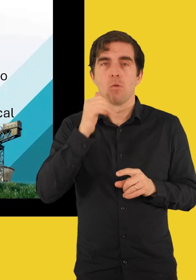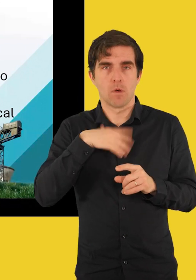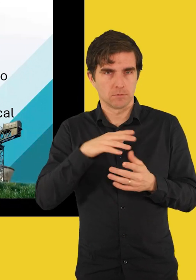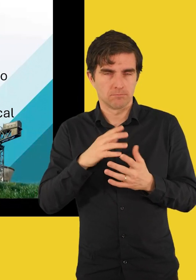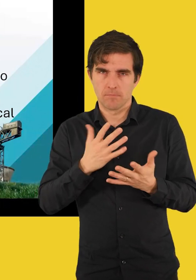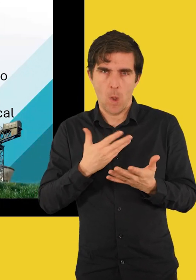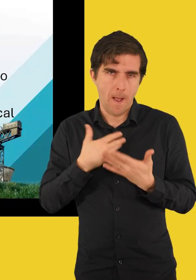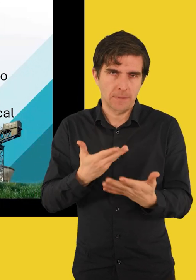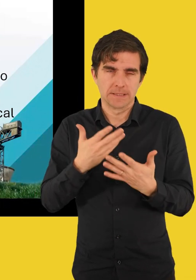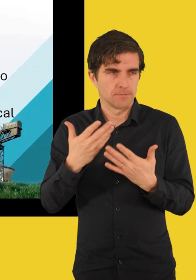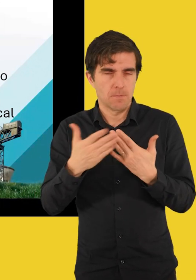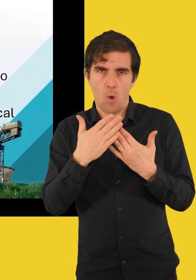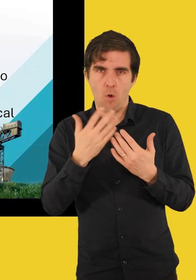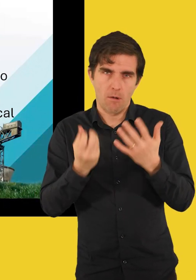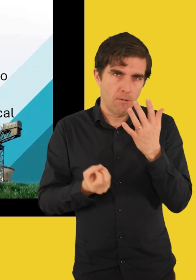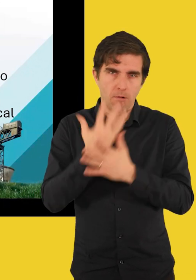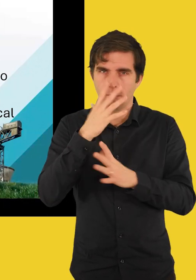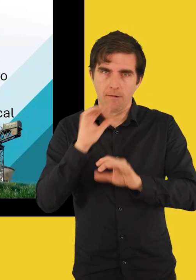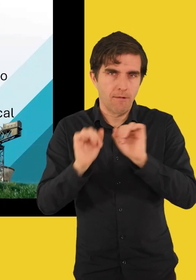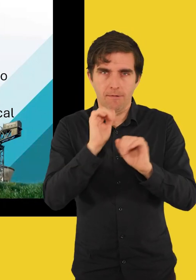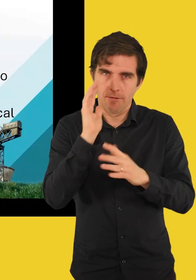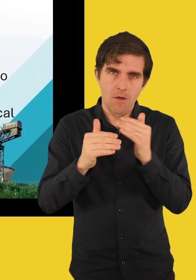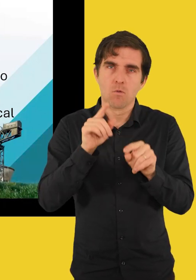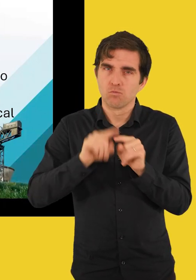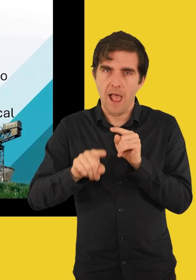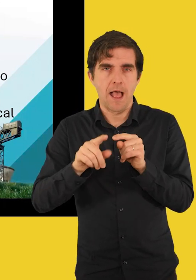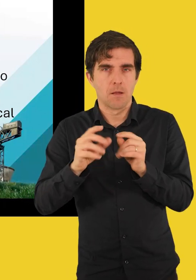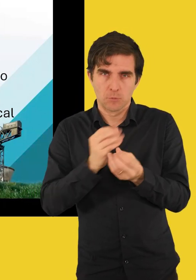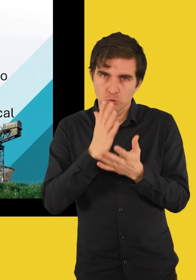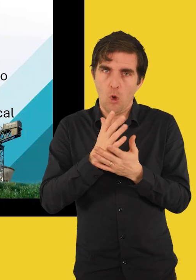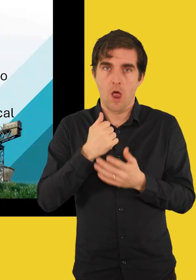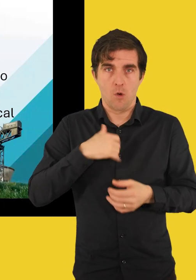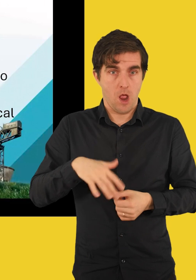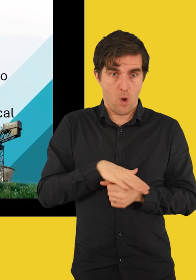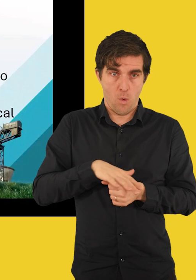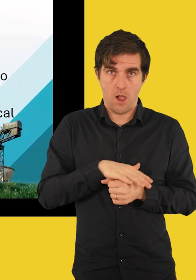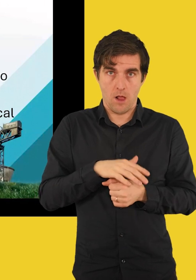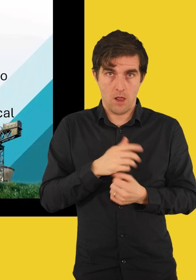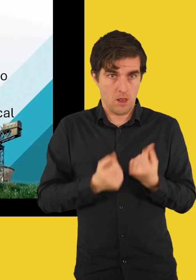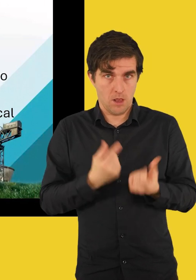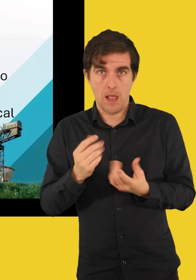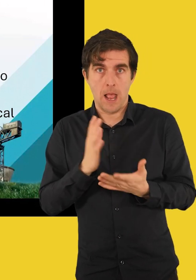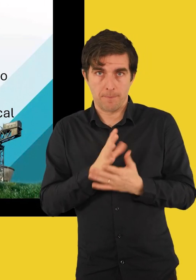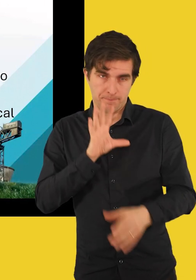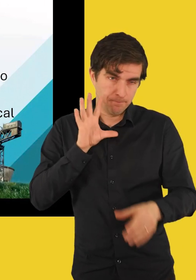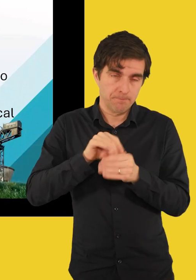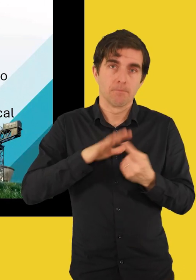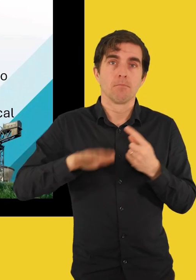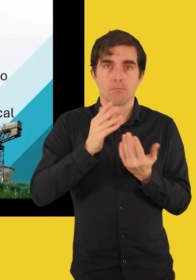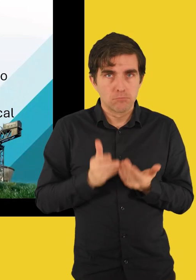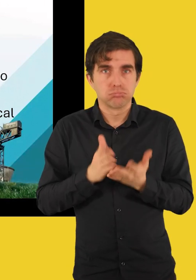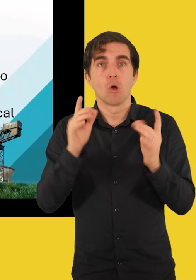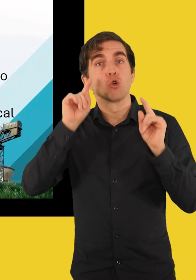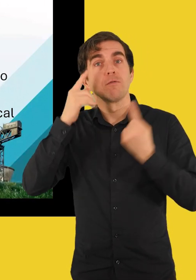awareness and build commitment to the thriving definitions. We're going to try and make sure that we've got the local indicators integrated with